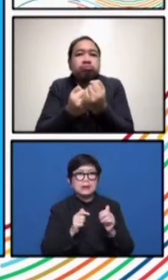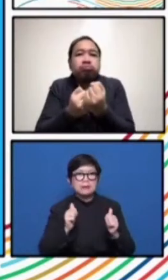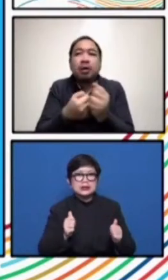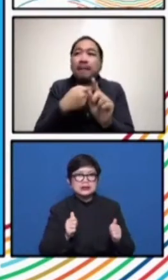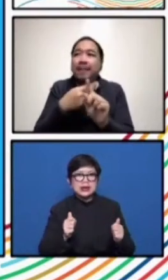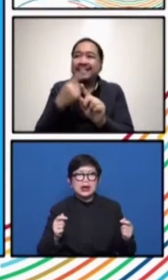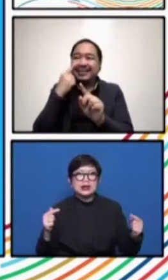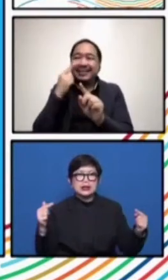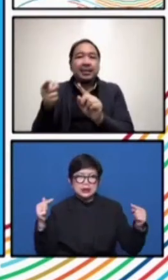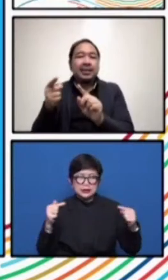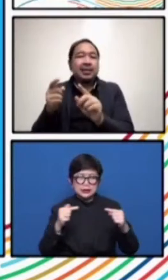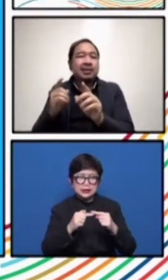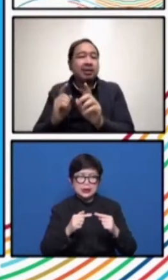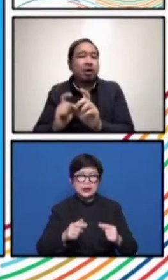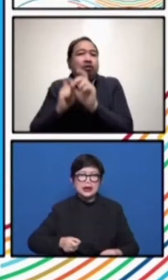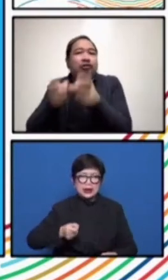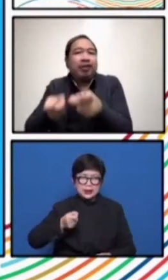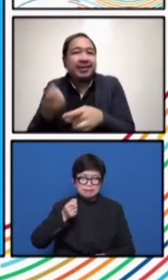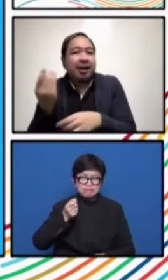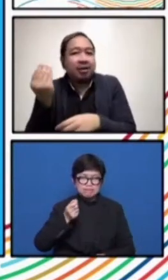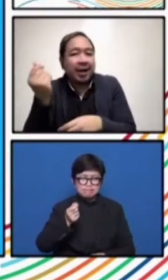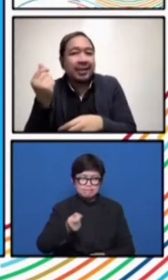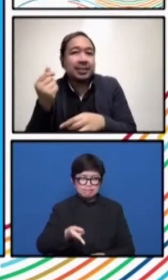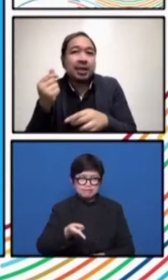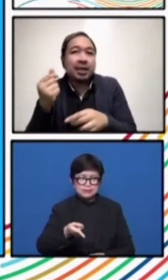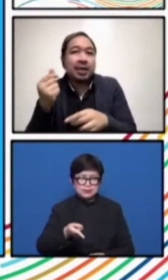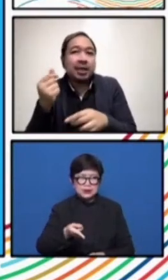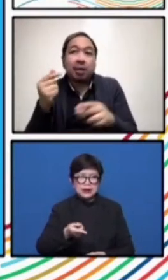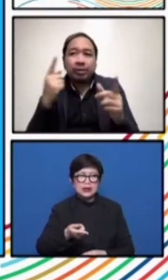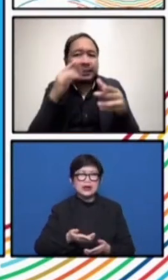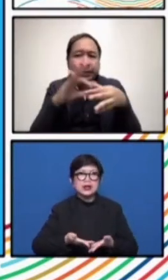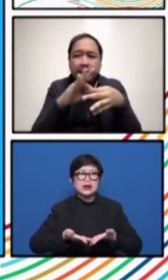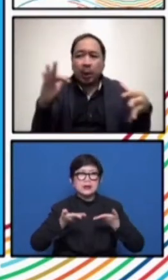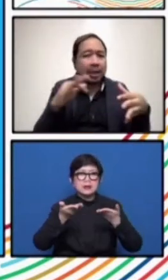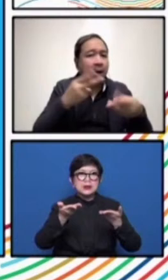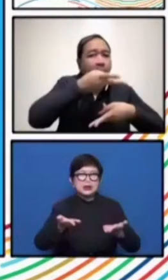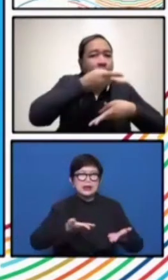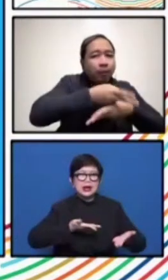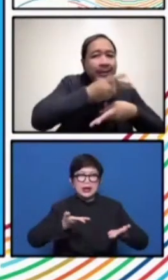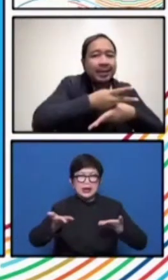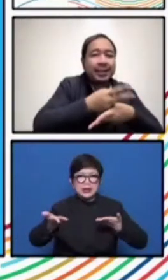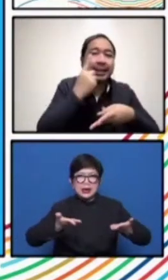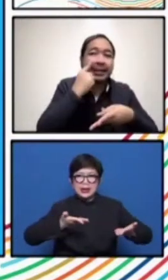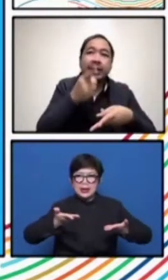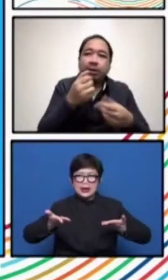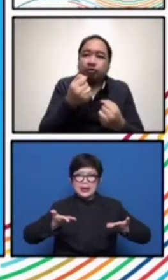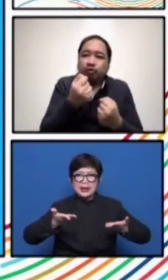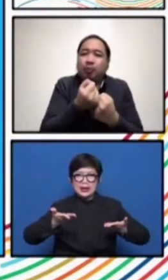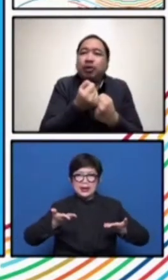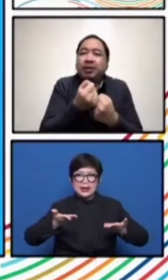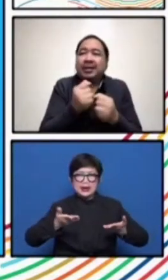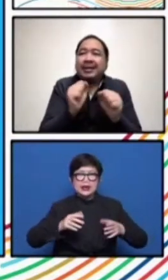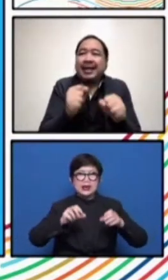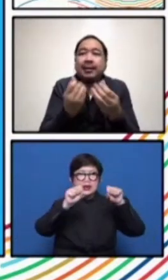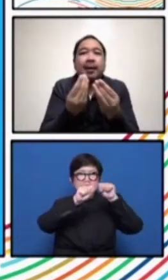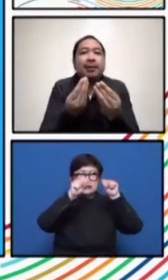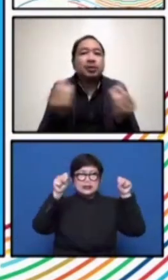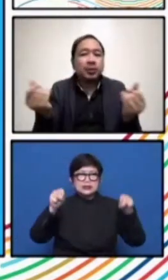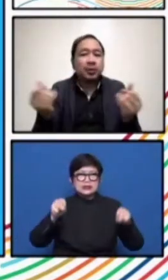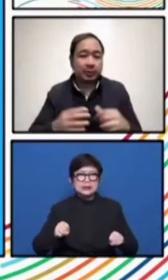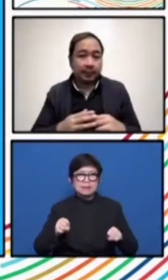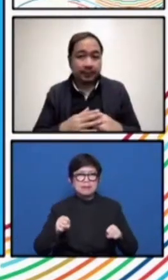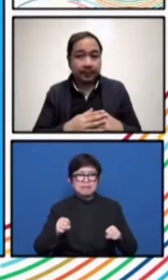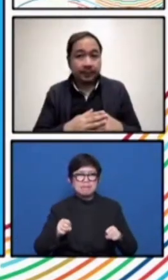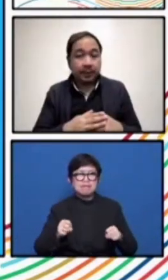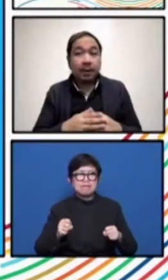with um with provision of care and support could be a solution I think also making the most of existing